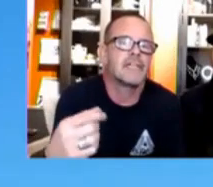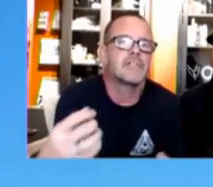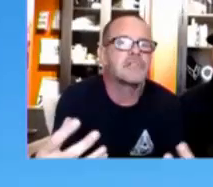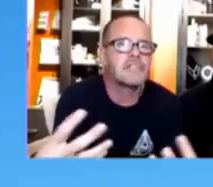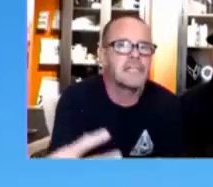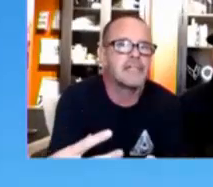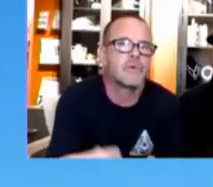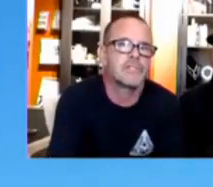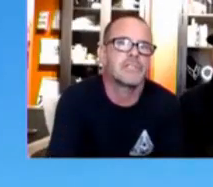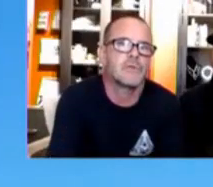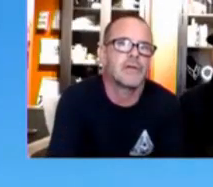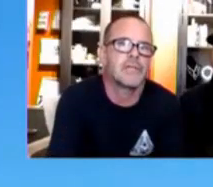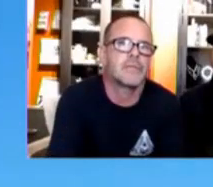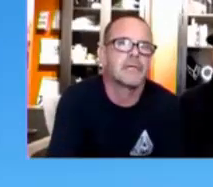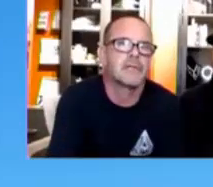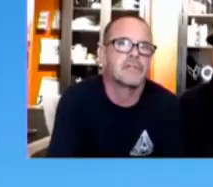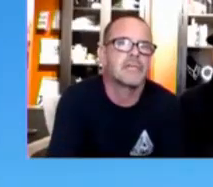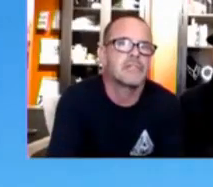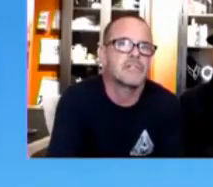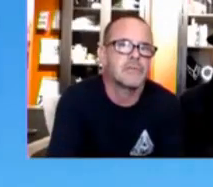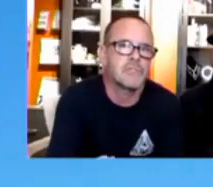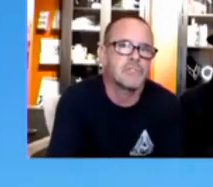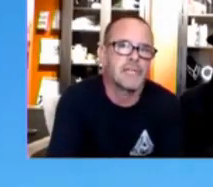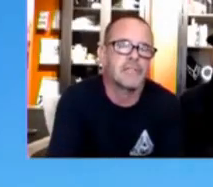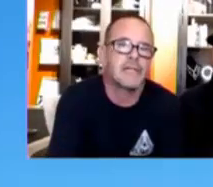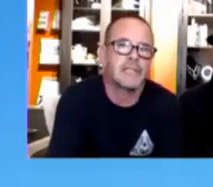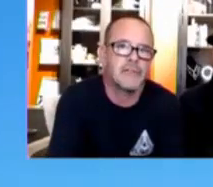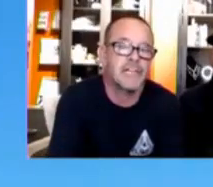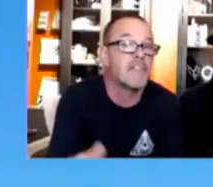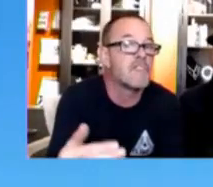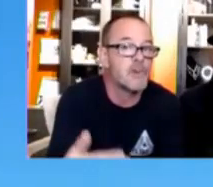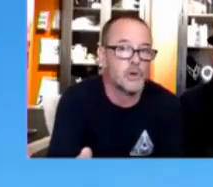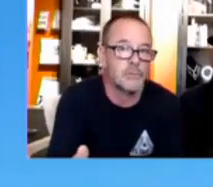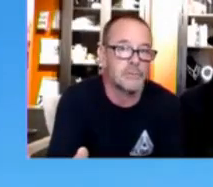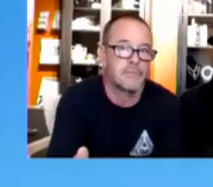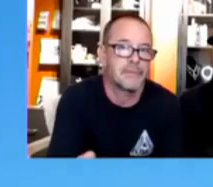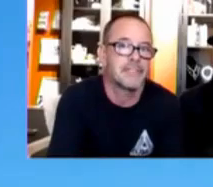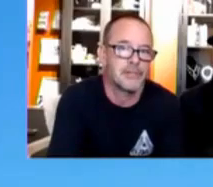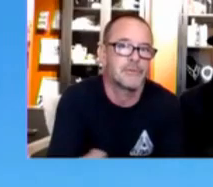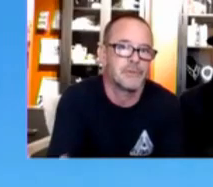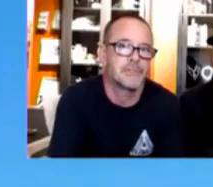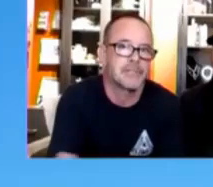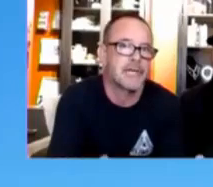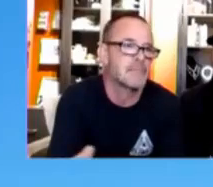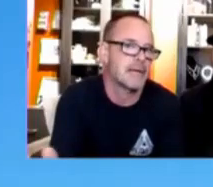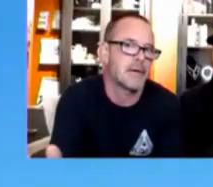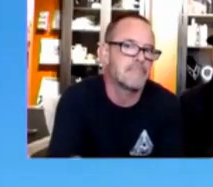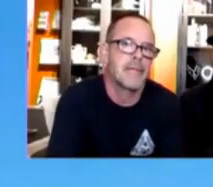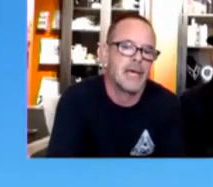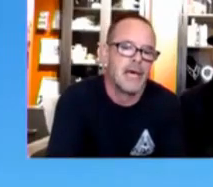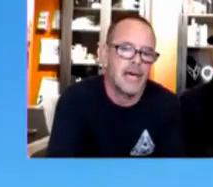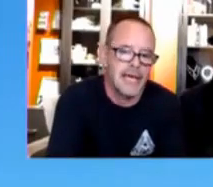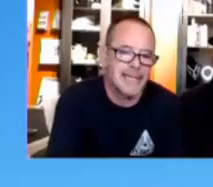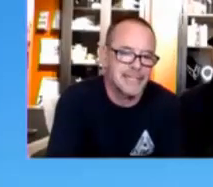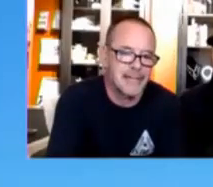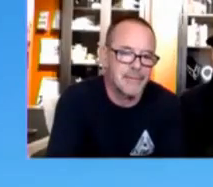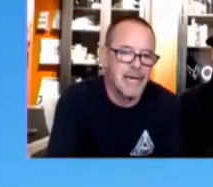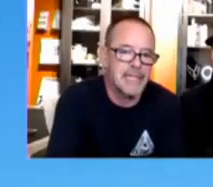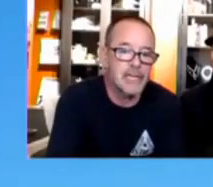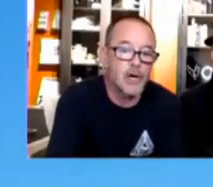They just did what she wanted because she was gentle and loving and firm, you know, just like my mom.